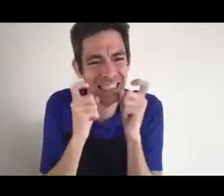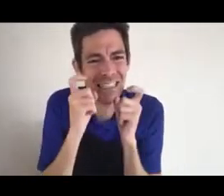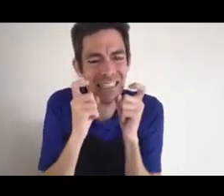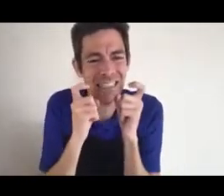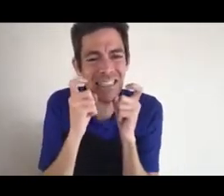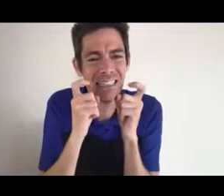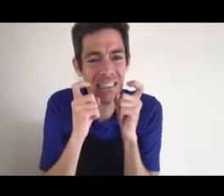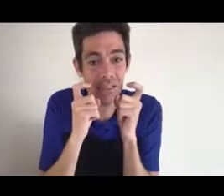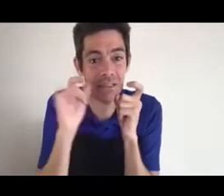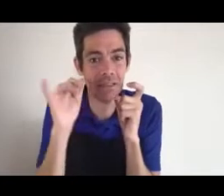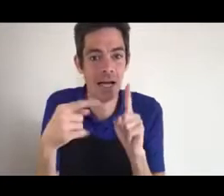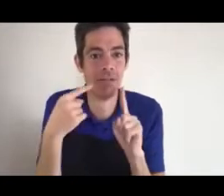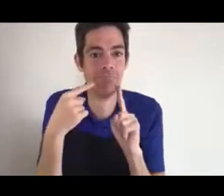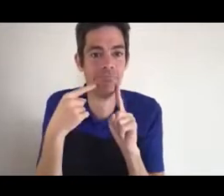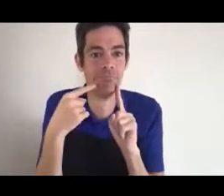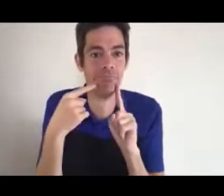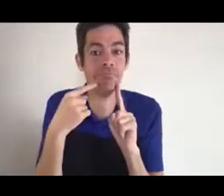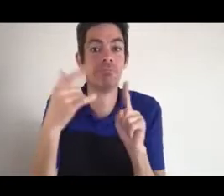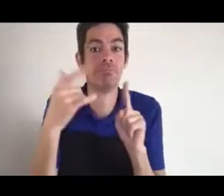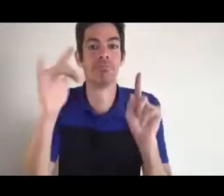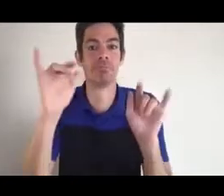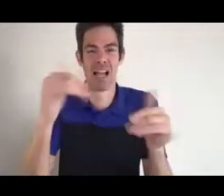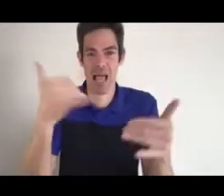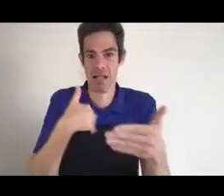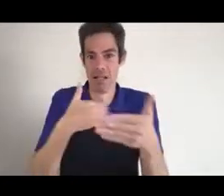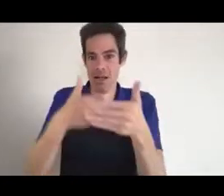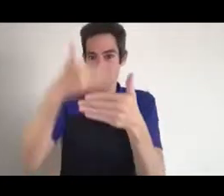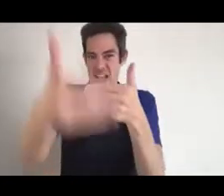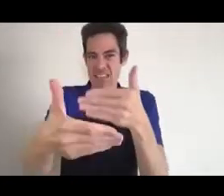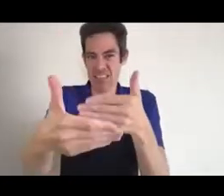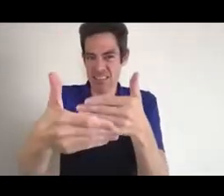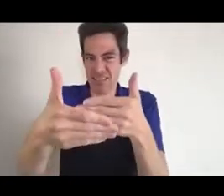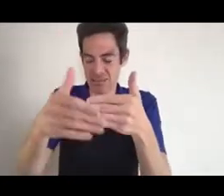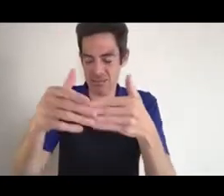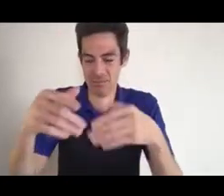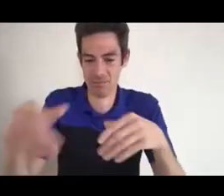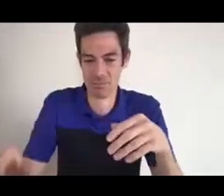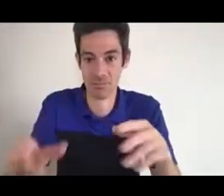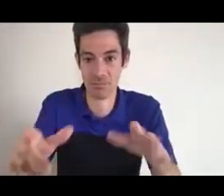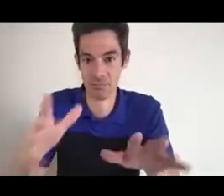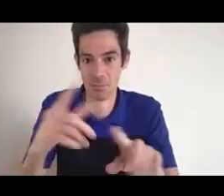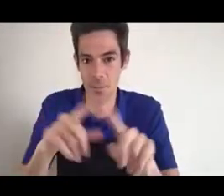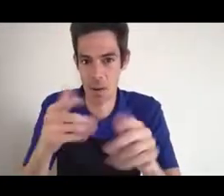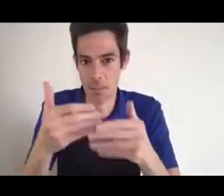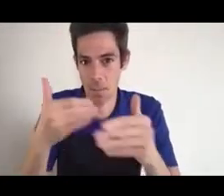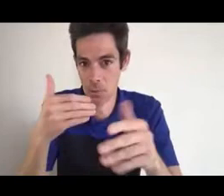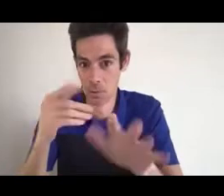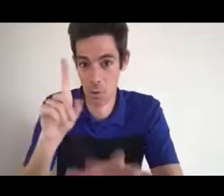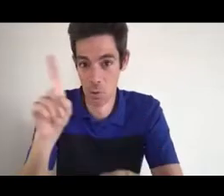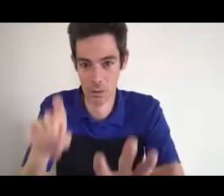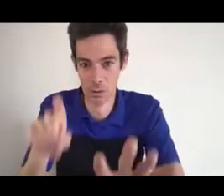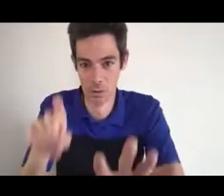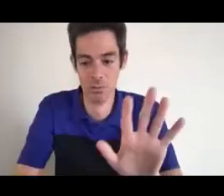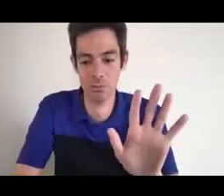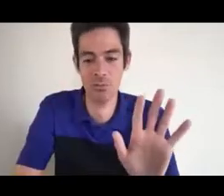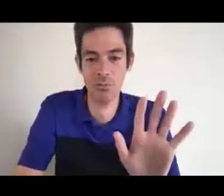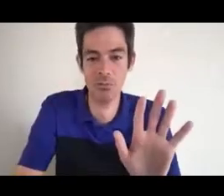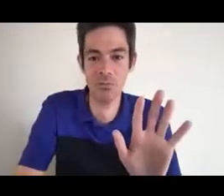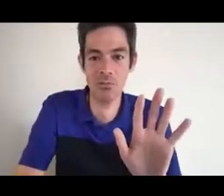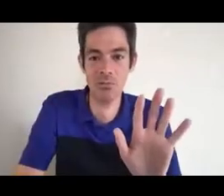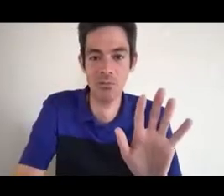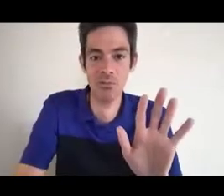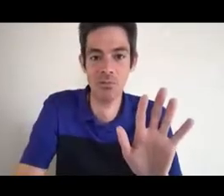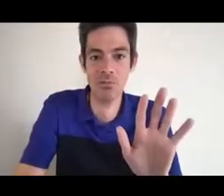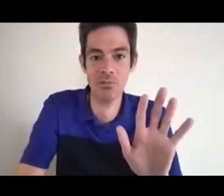word hard, but I showed it in the way that I showed express. This ties into my